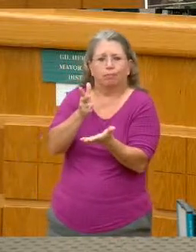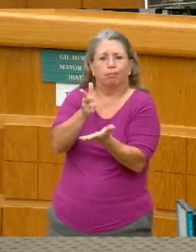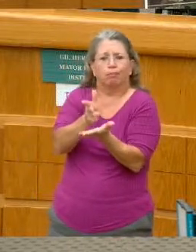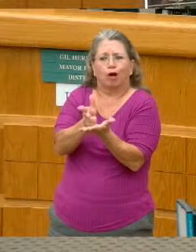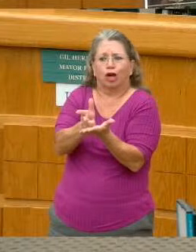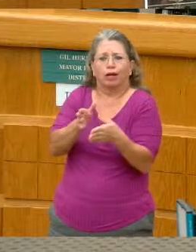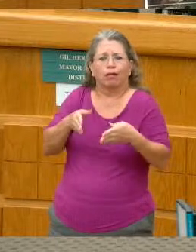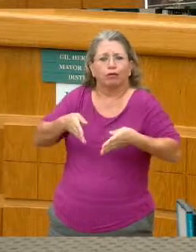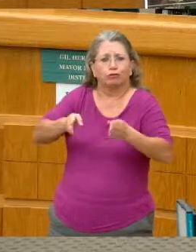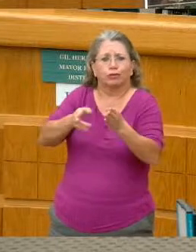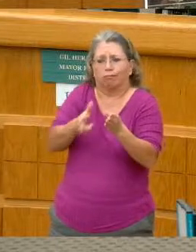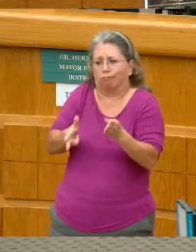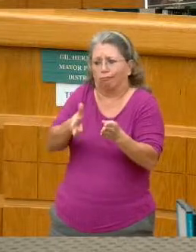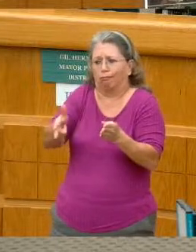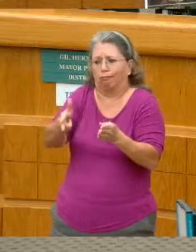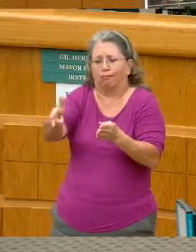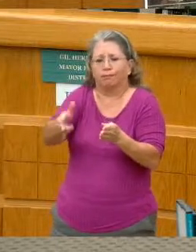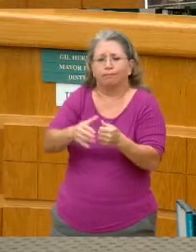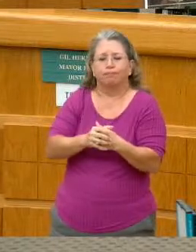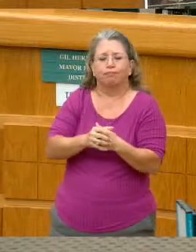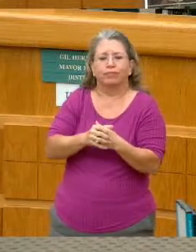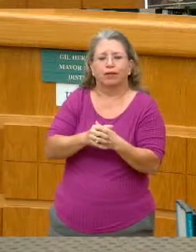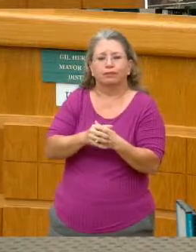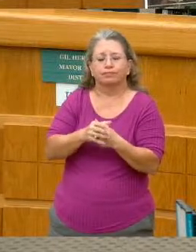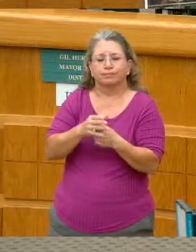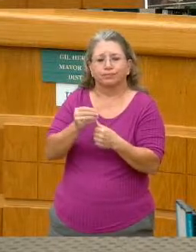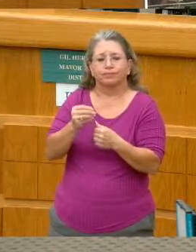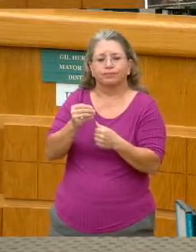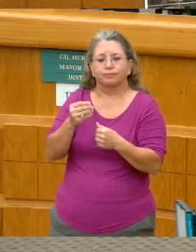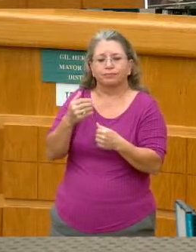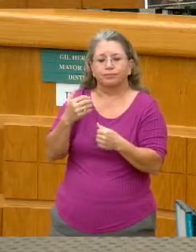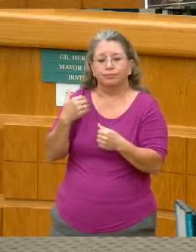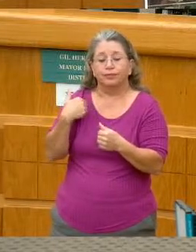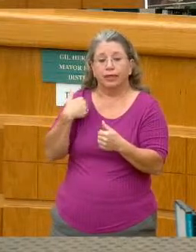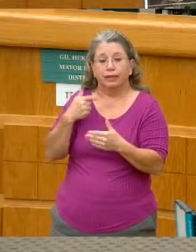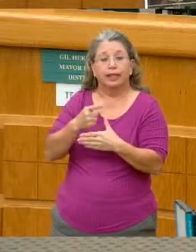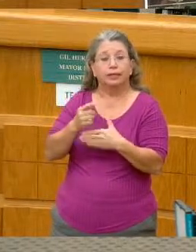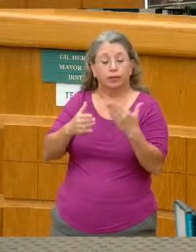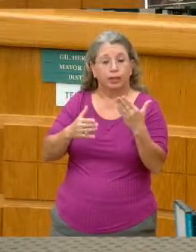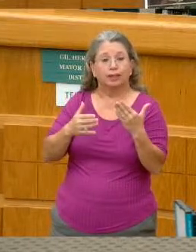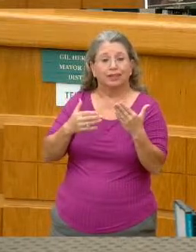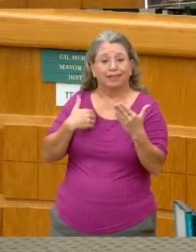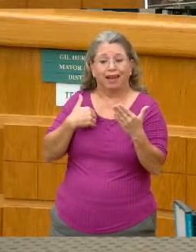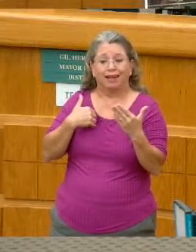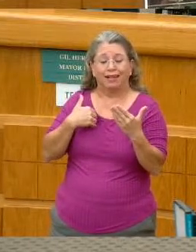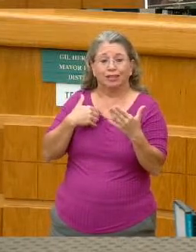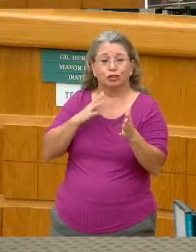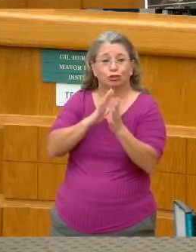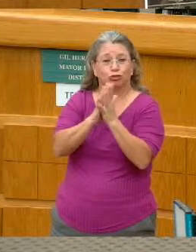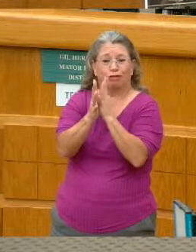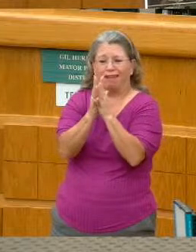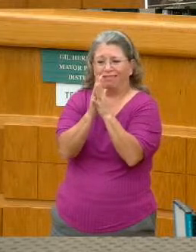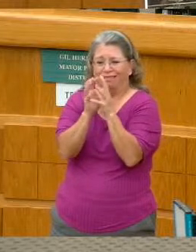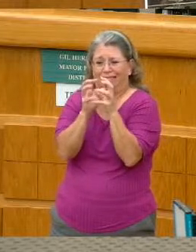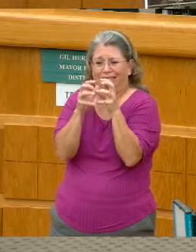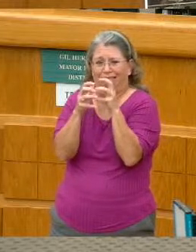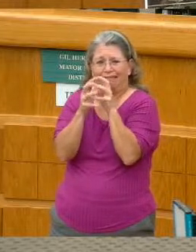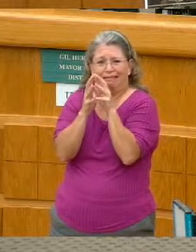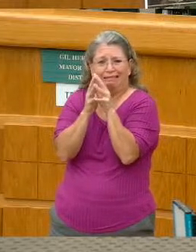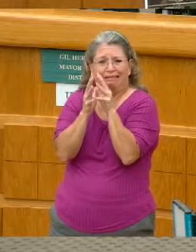but in many cases, last weekend, notably, there was not only traffic congestion, but an inability